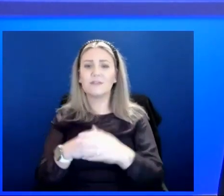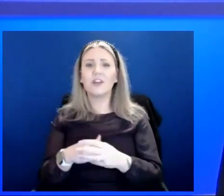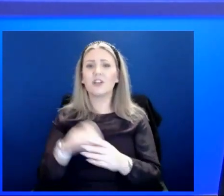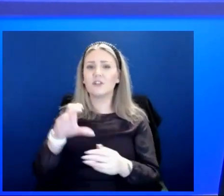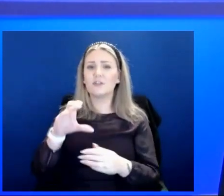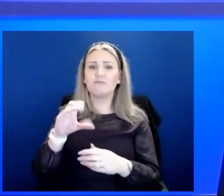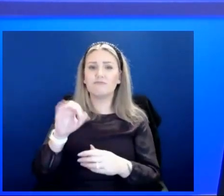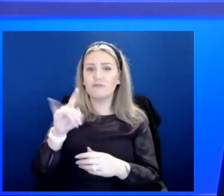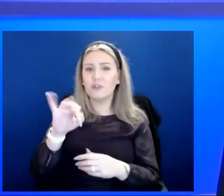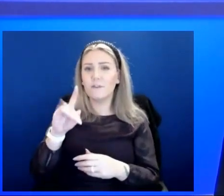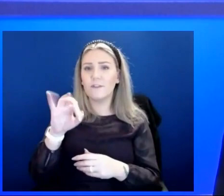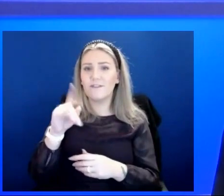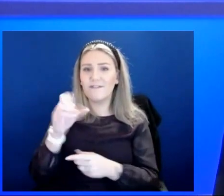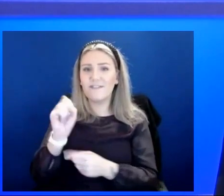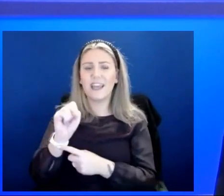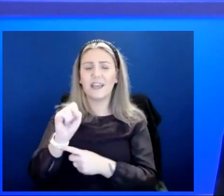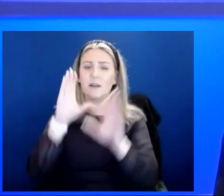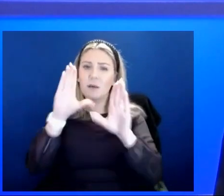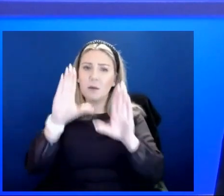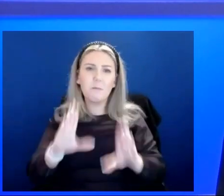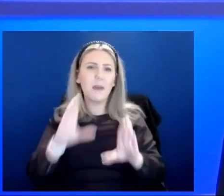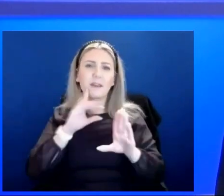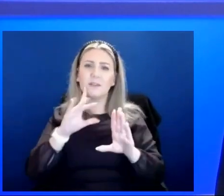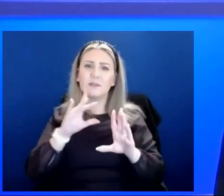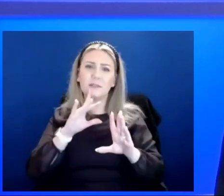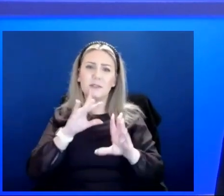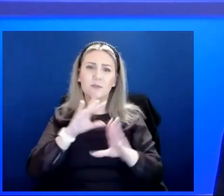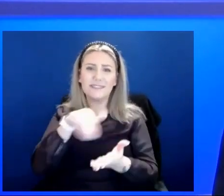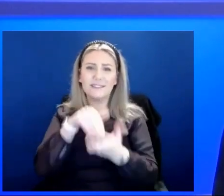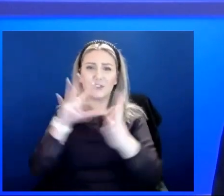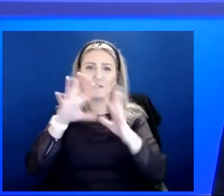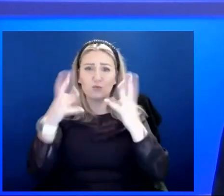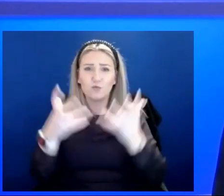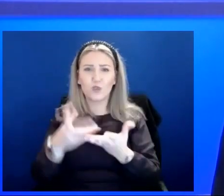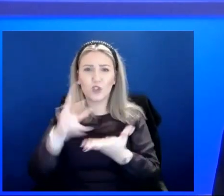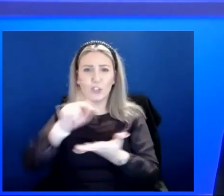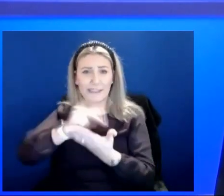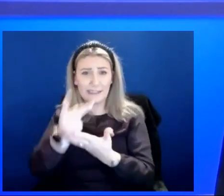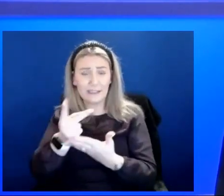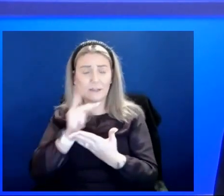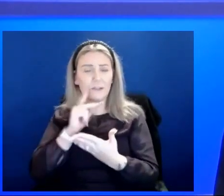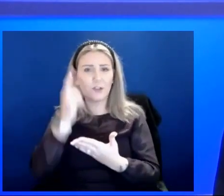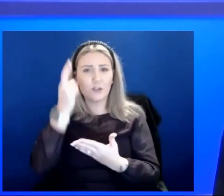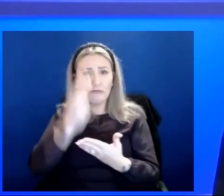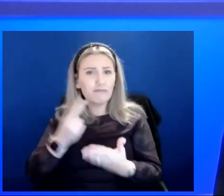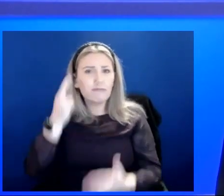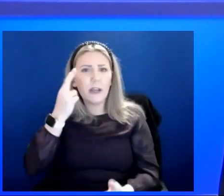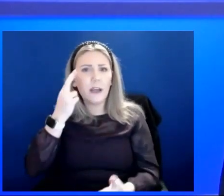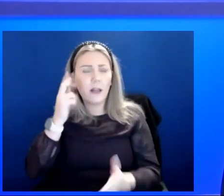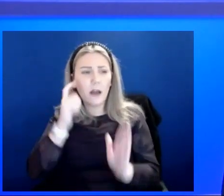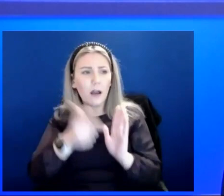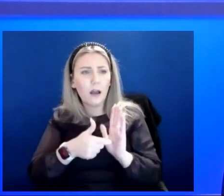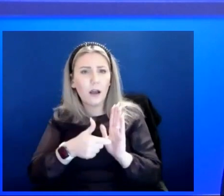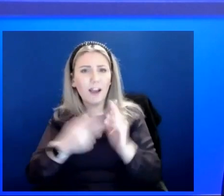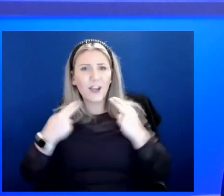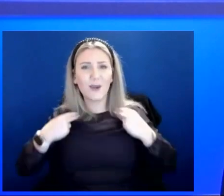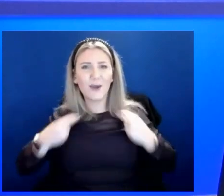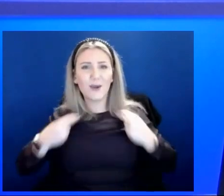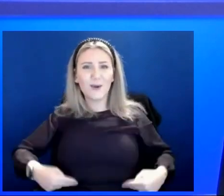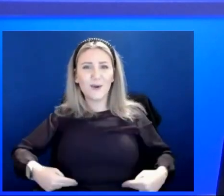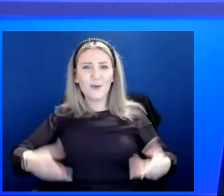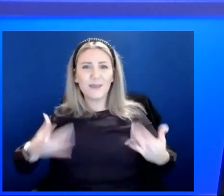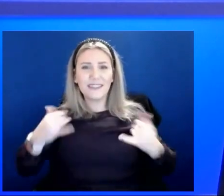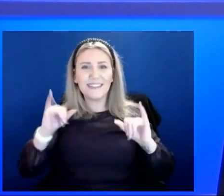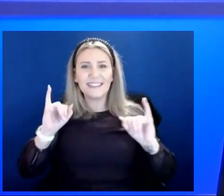with Central World Kitchen, and realize that humanity is still what we have to put our faith